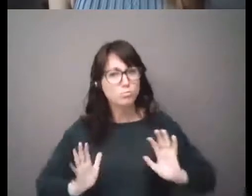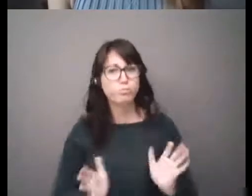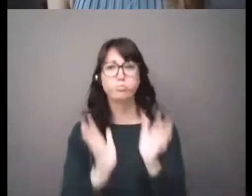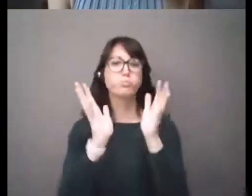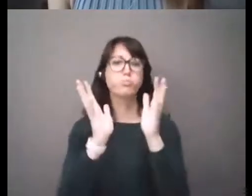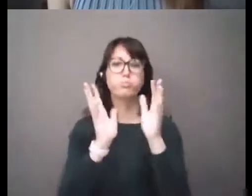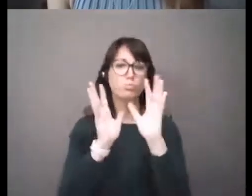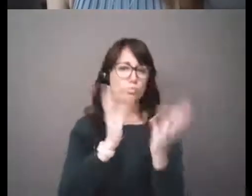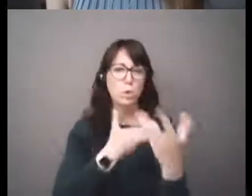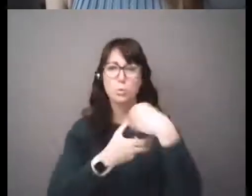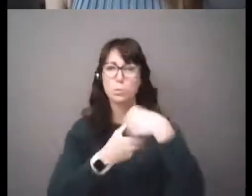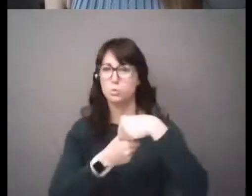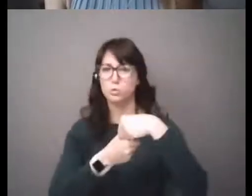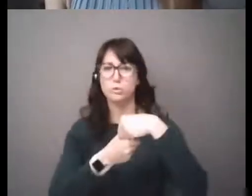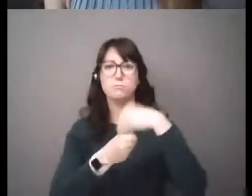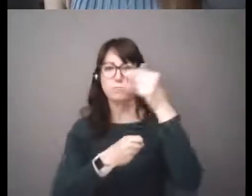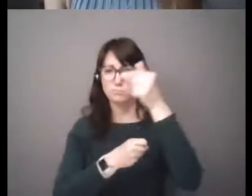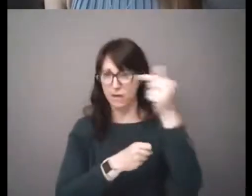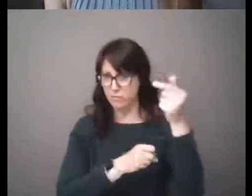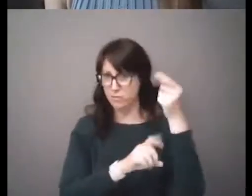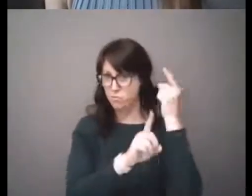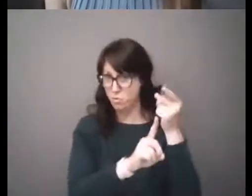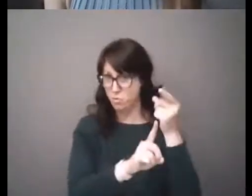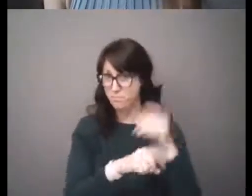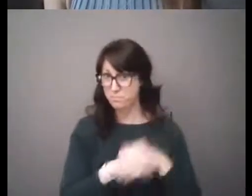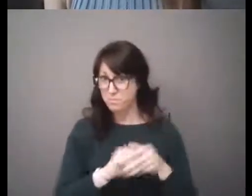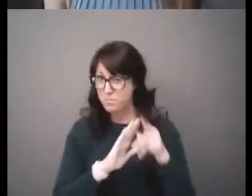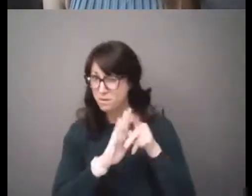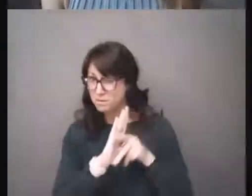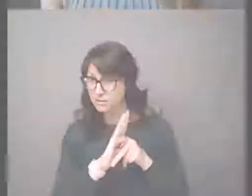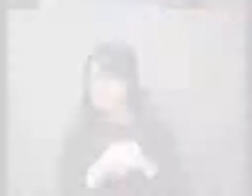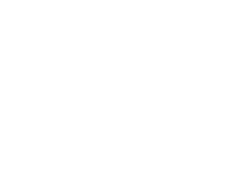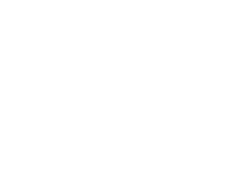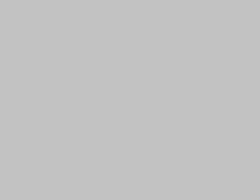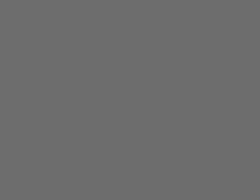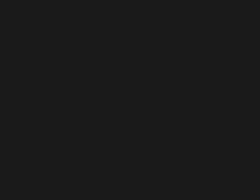inclusion-focused government agenda, government policy, as well.